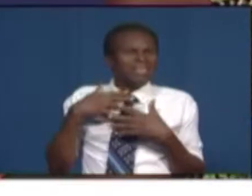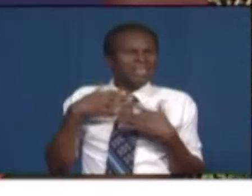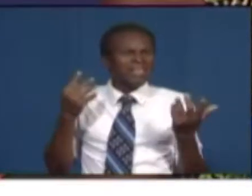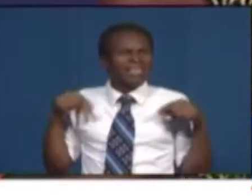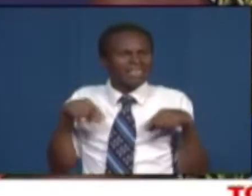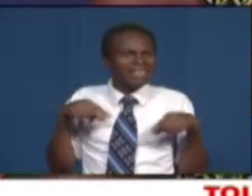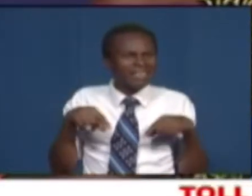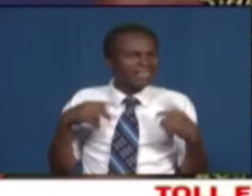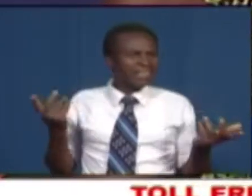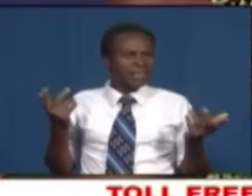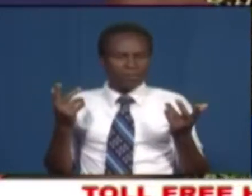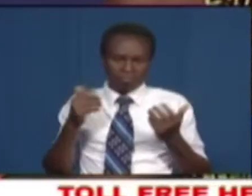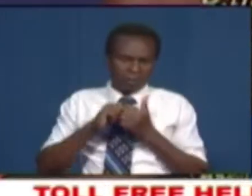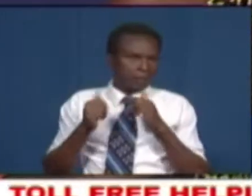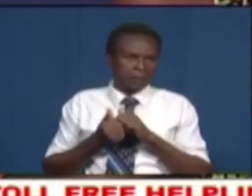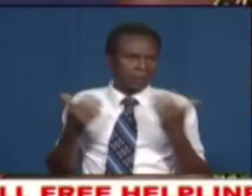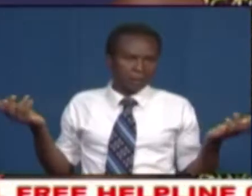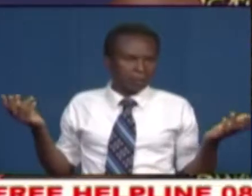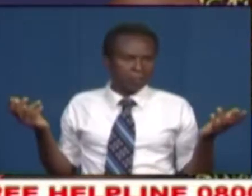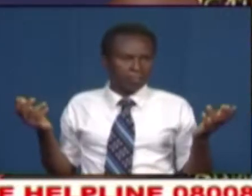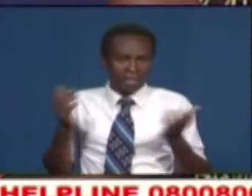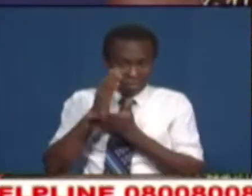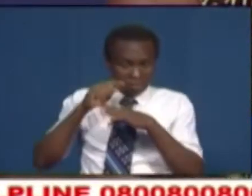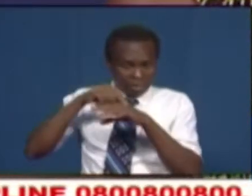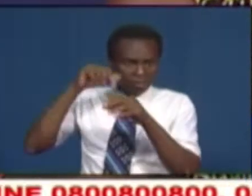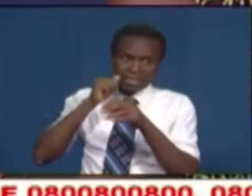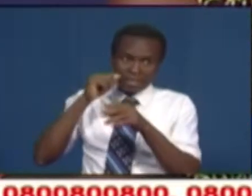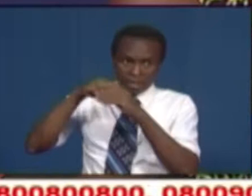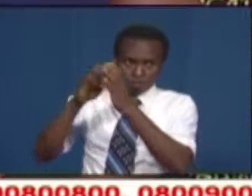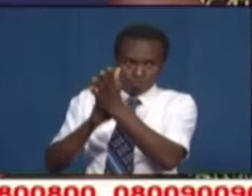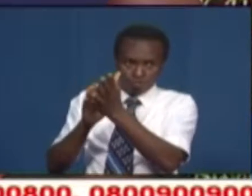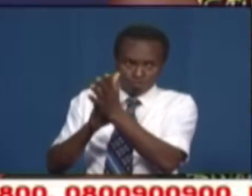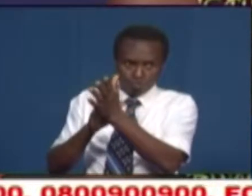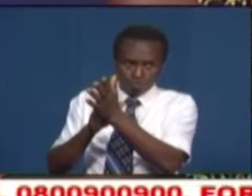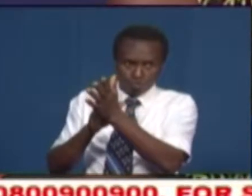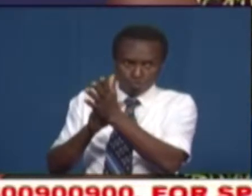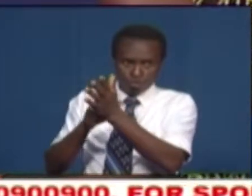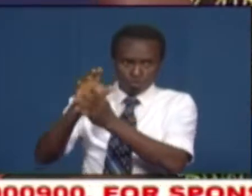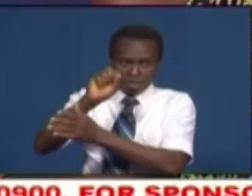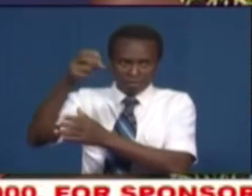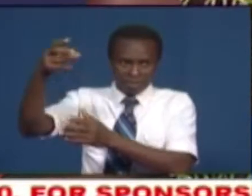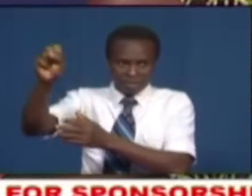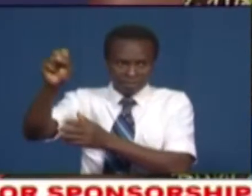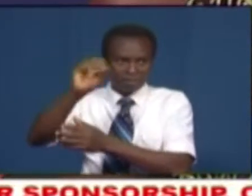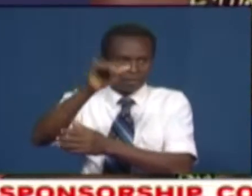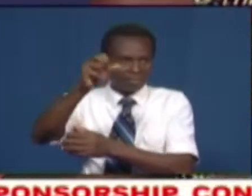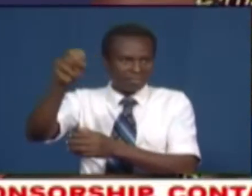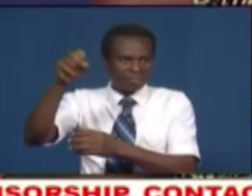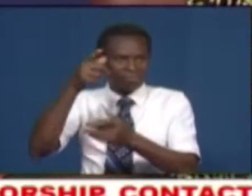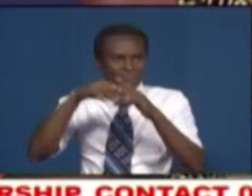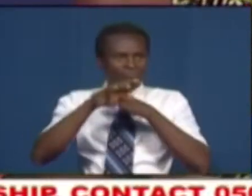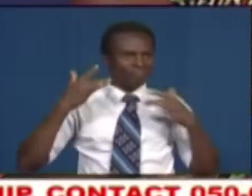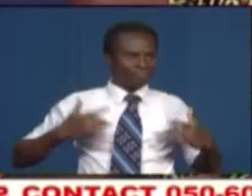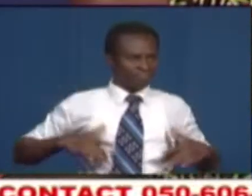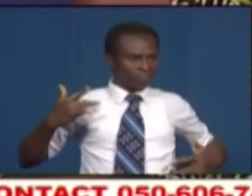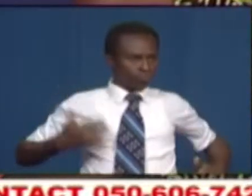with especially for adolescents who are in school, facilities, toilet facilities that will enable them to be able